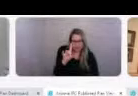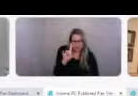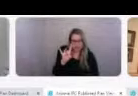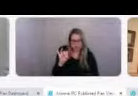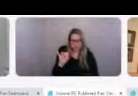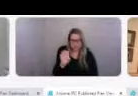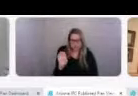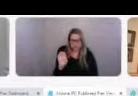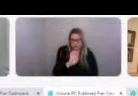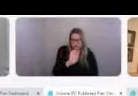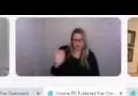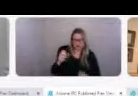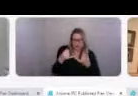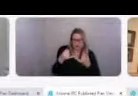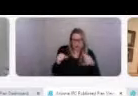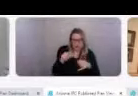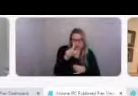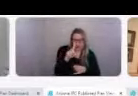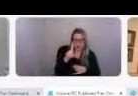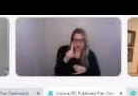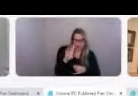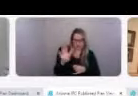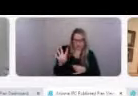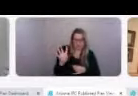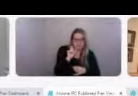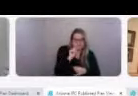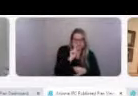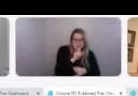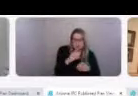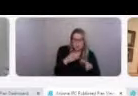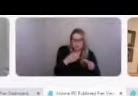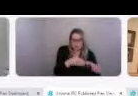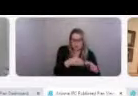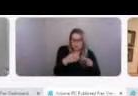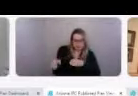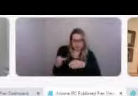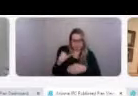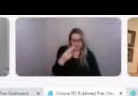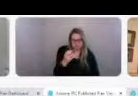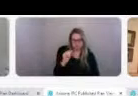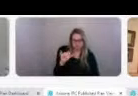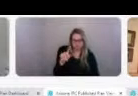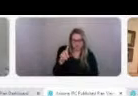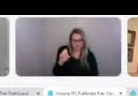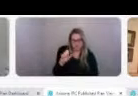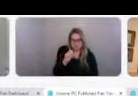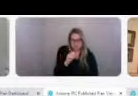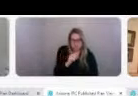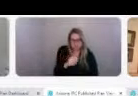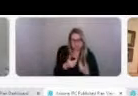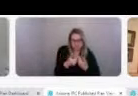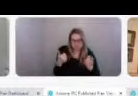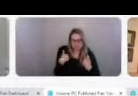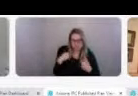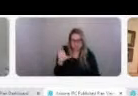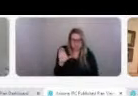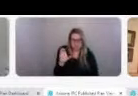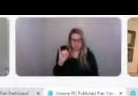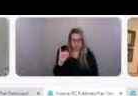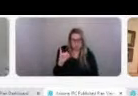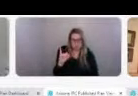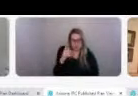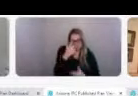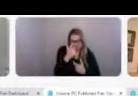border of ld4 from scottsdale road to hayden road artificially divides my communities of interest